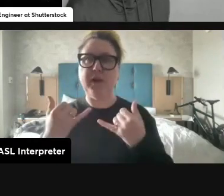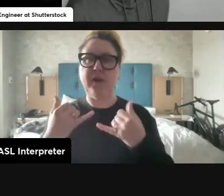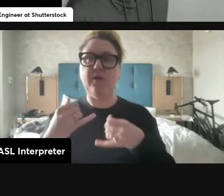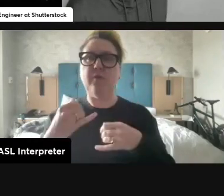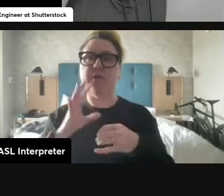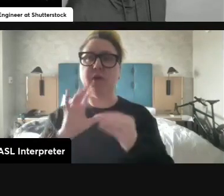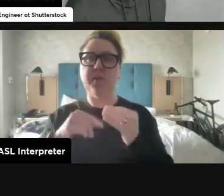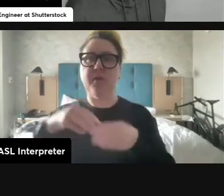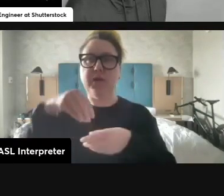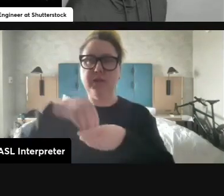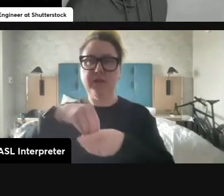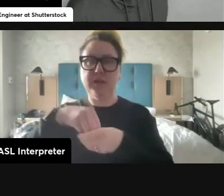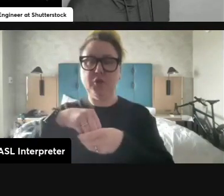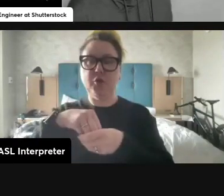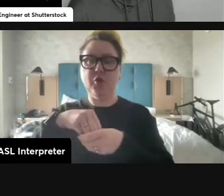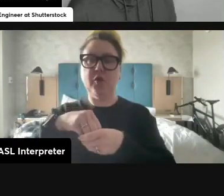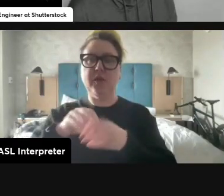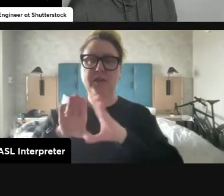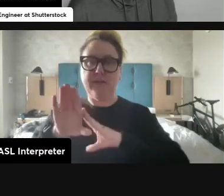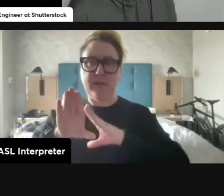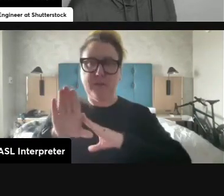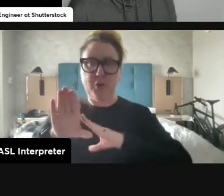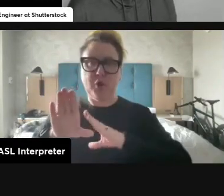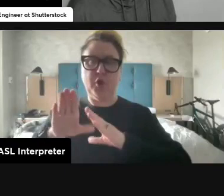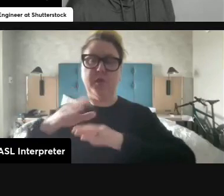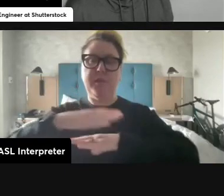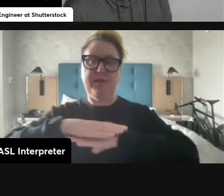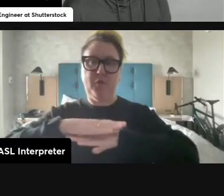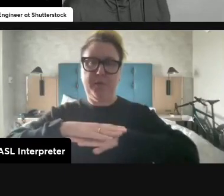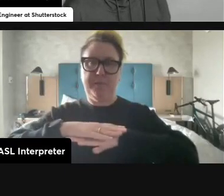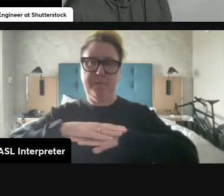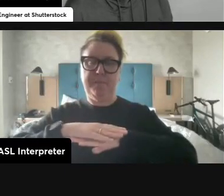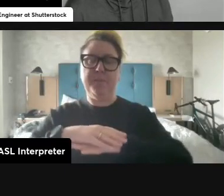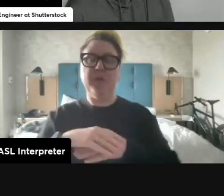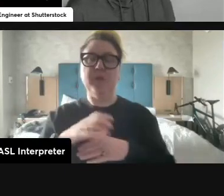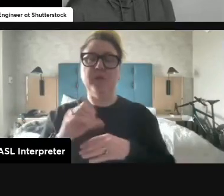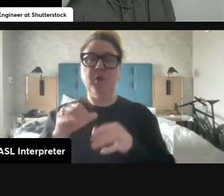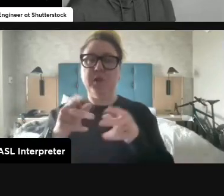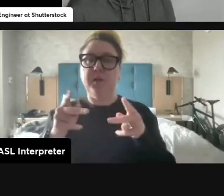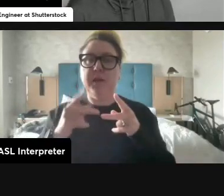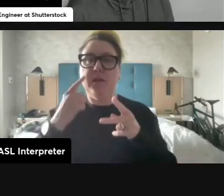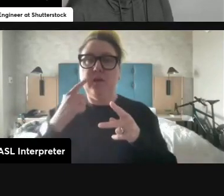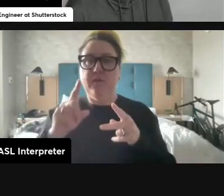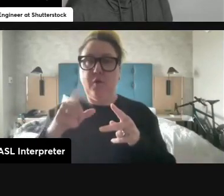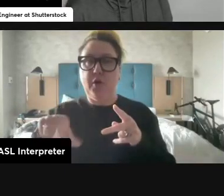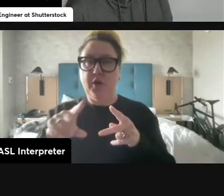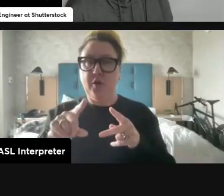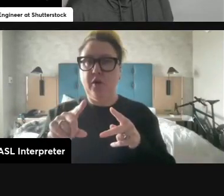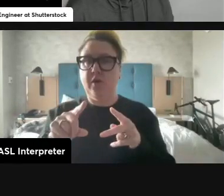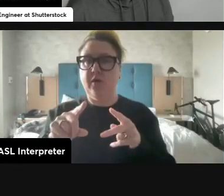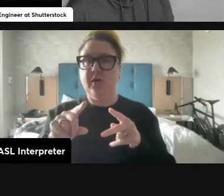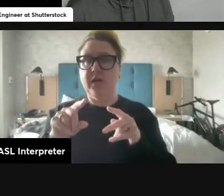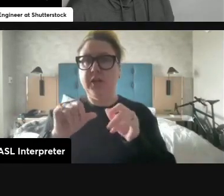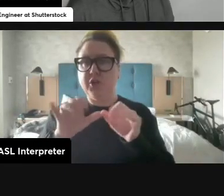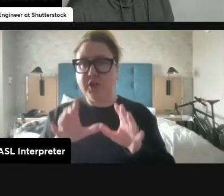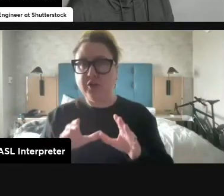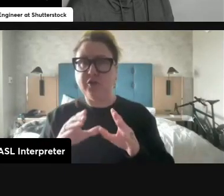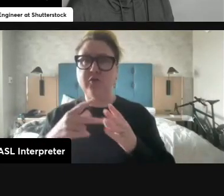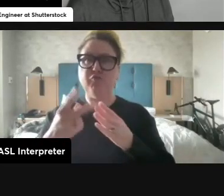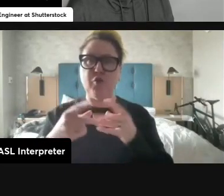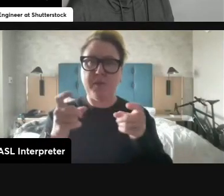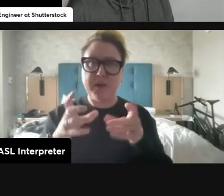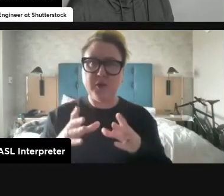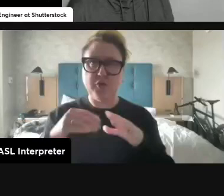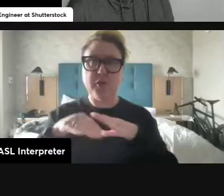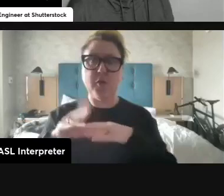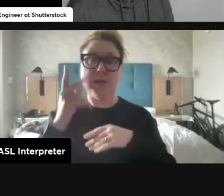And so really what it is, it's a place for your engineers and your architects and your program managers and to go and to see